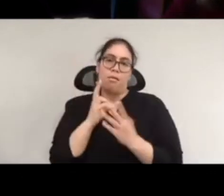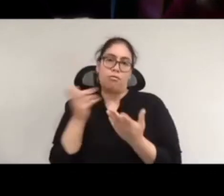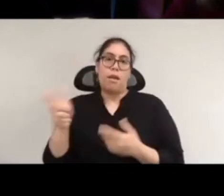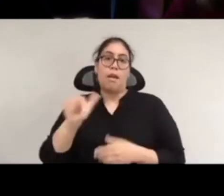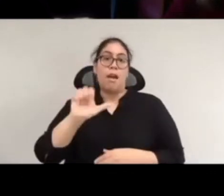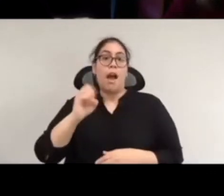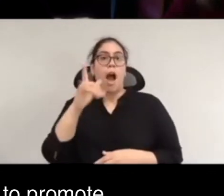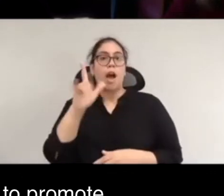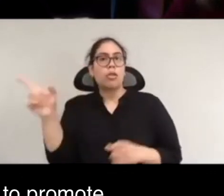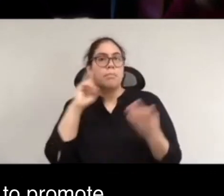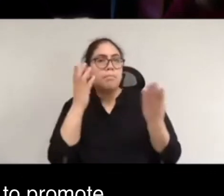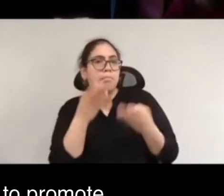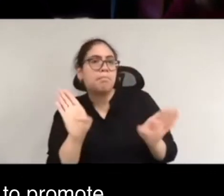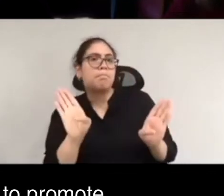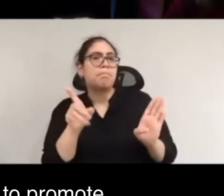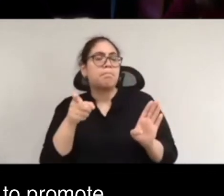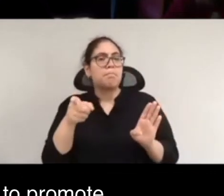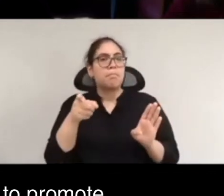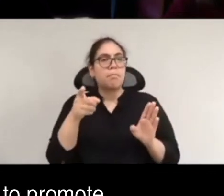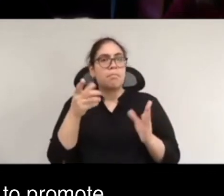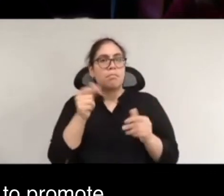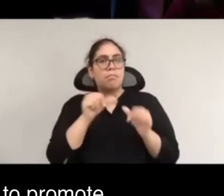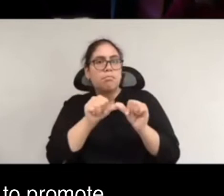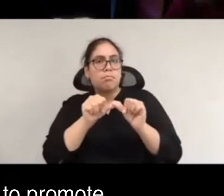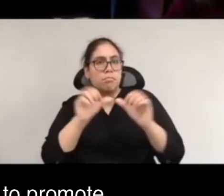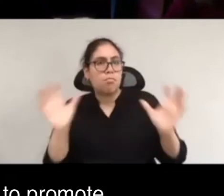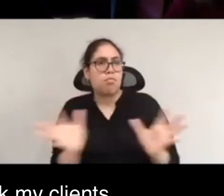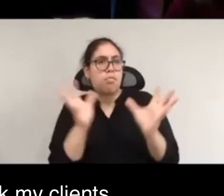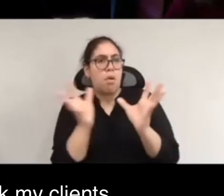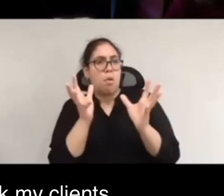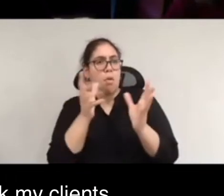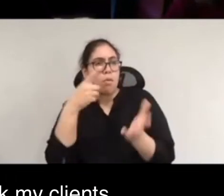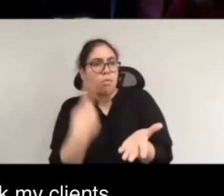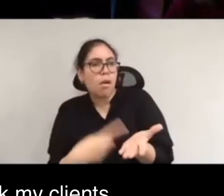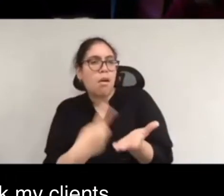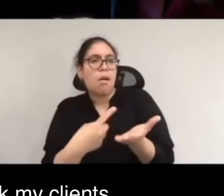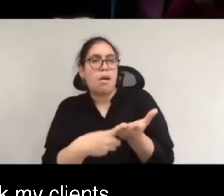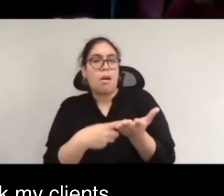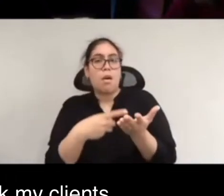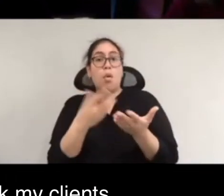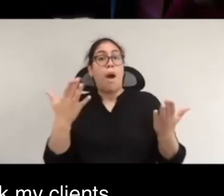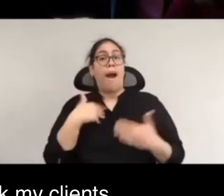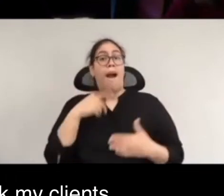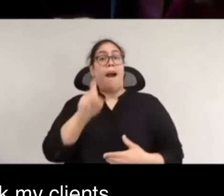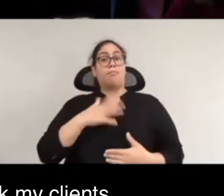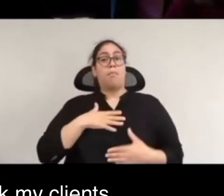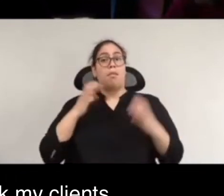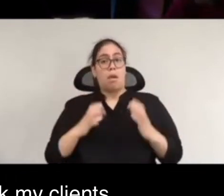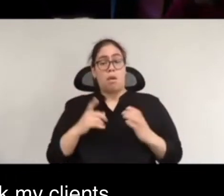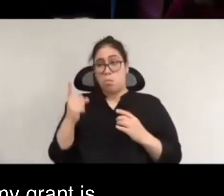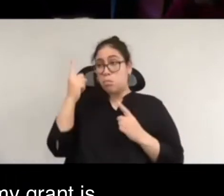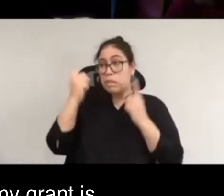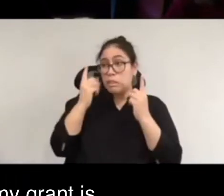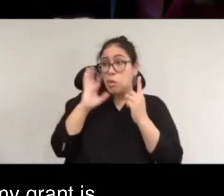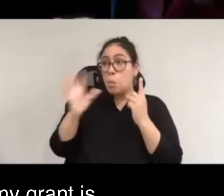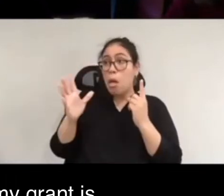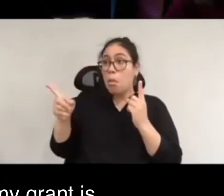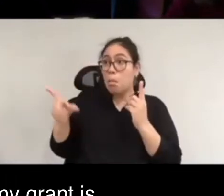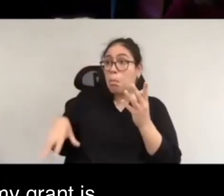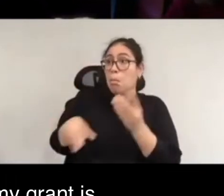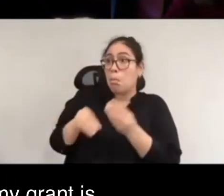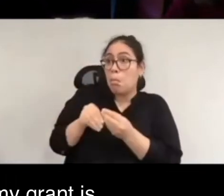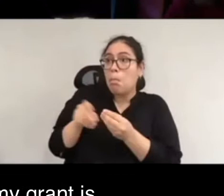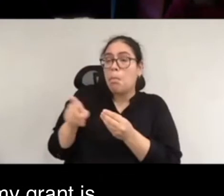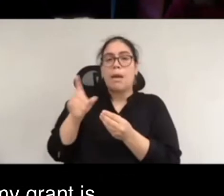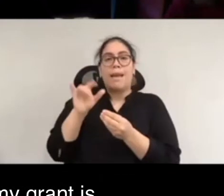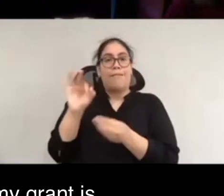herself to this and continued to promote this and talk about it. The things I asked my clients that they would consider doing by receiving my